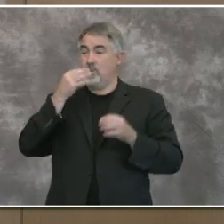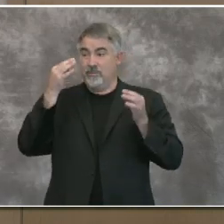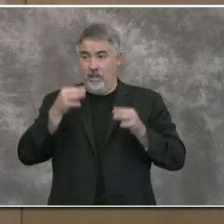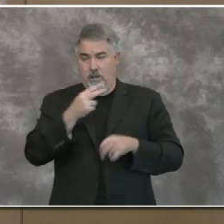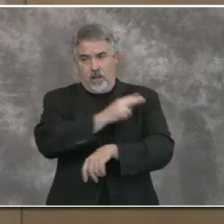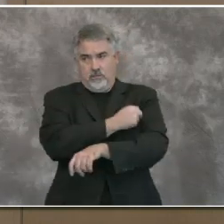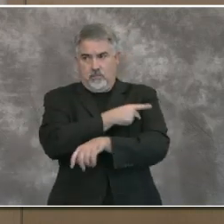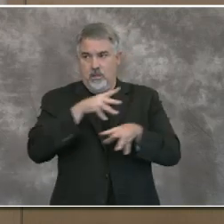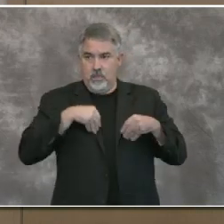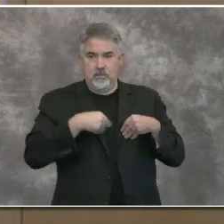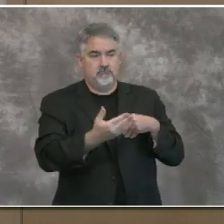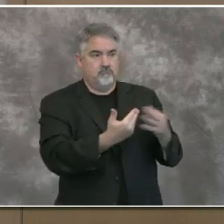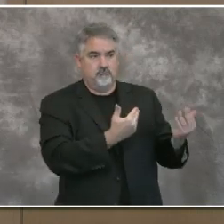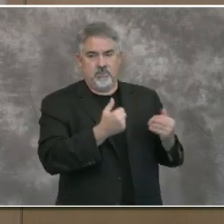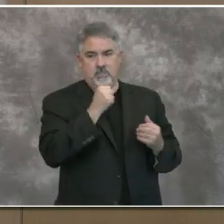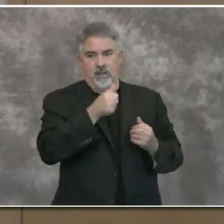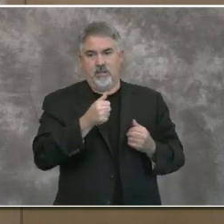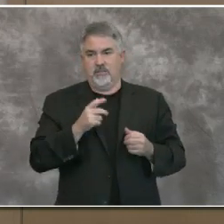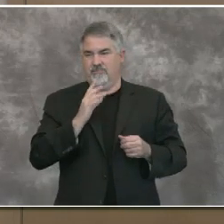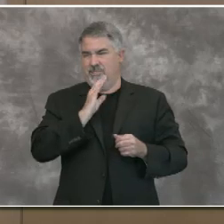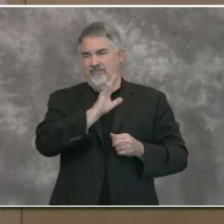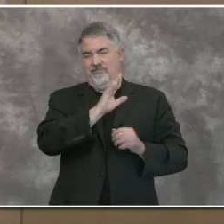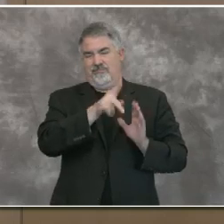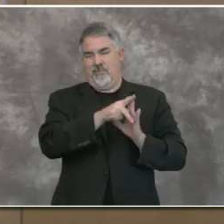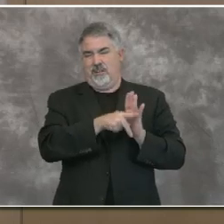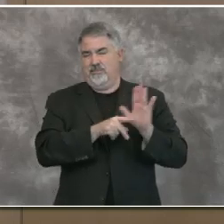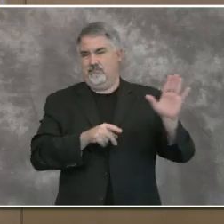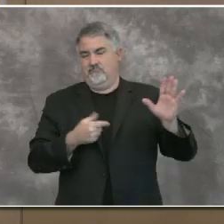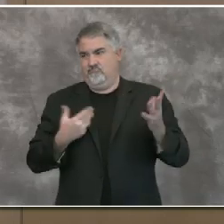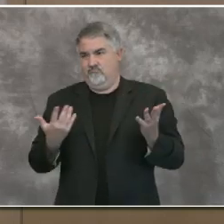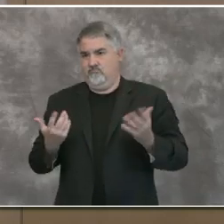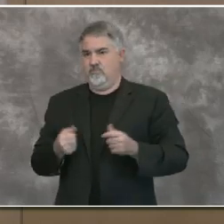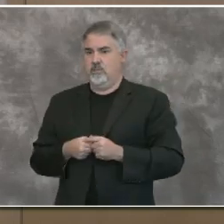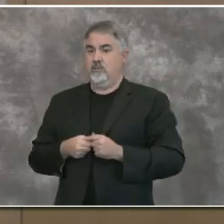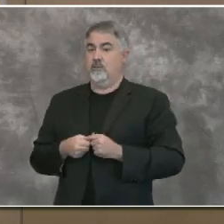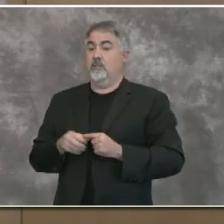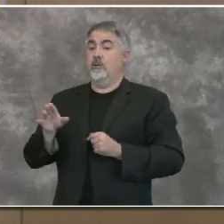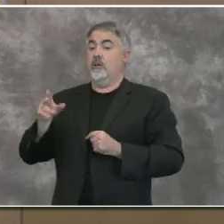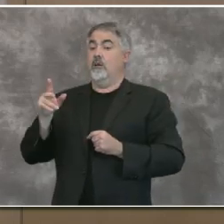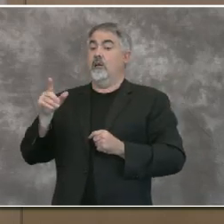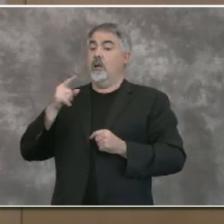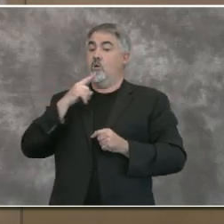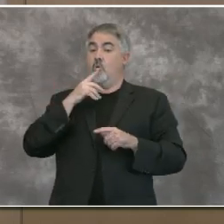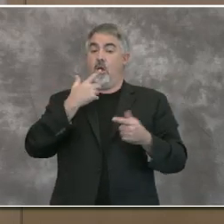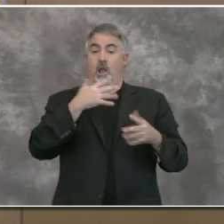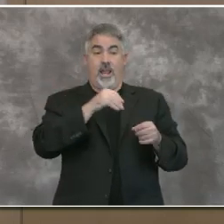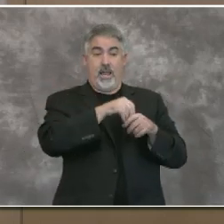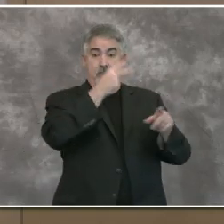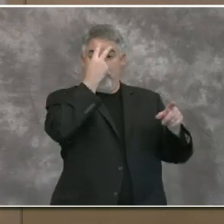decision. If individuals that are in Mexico are